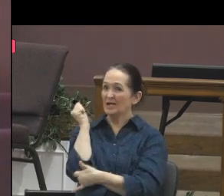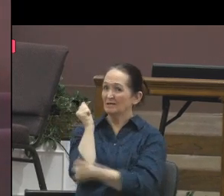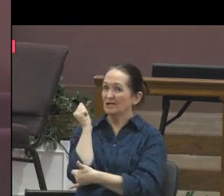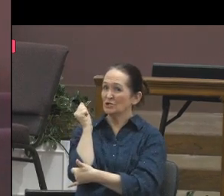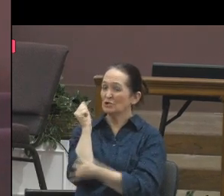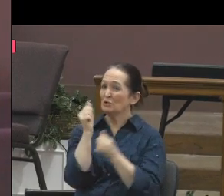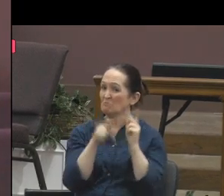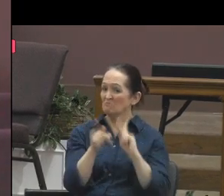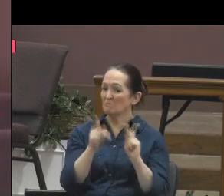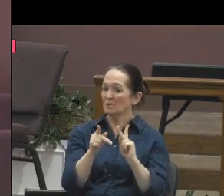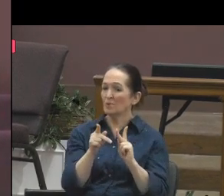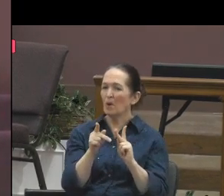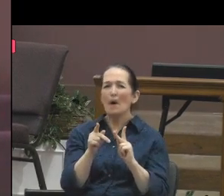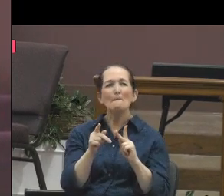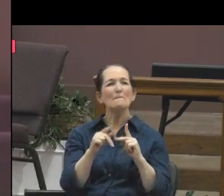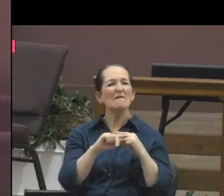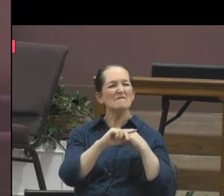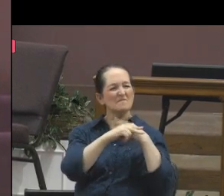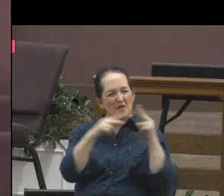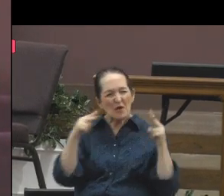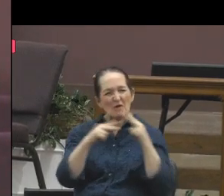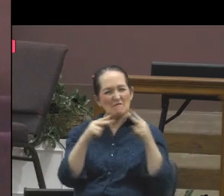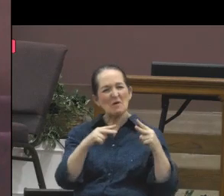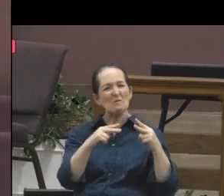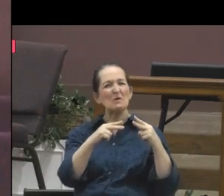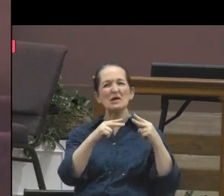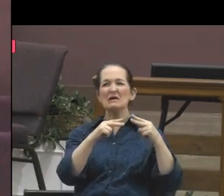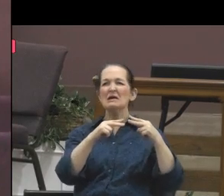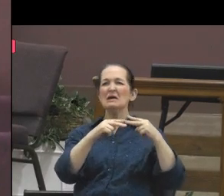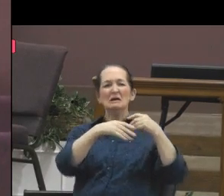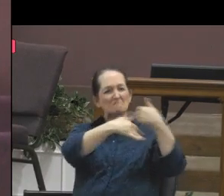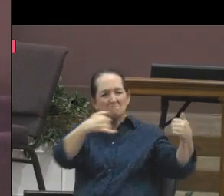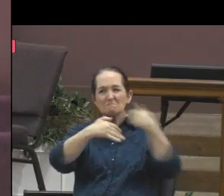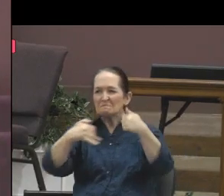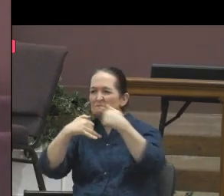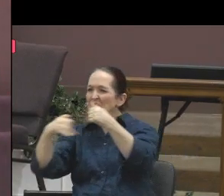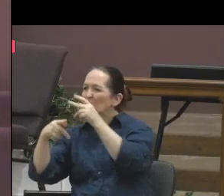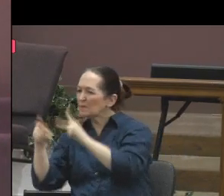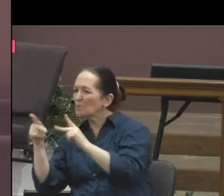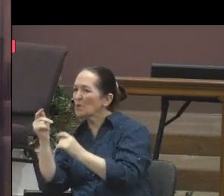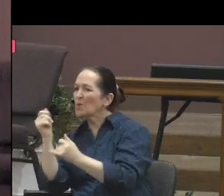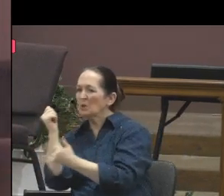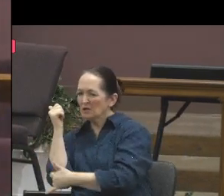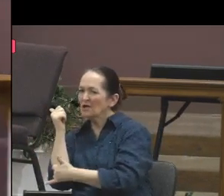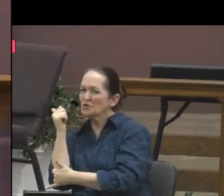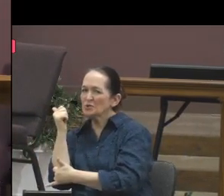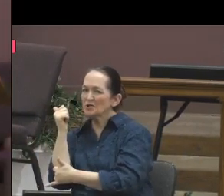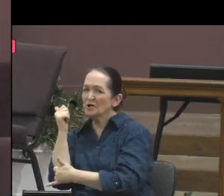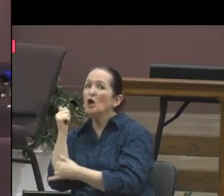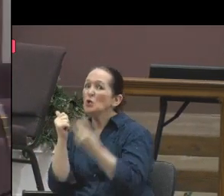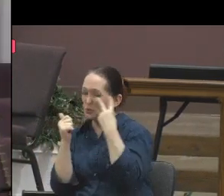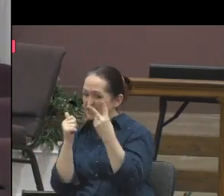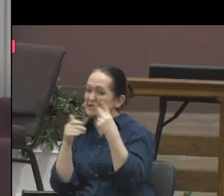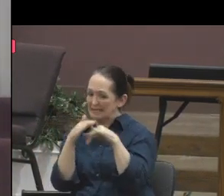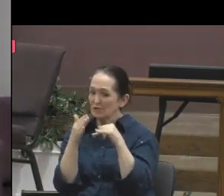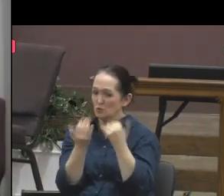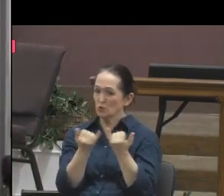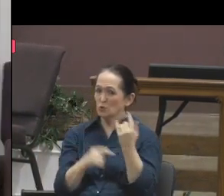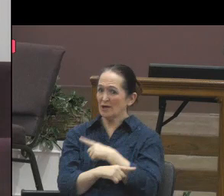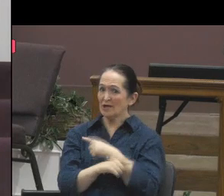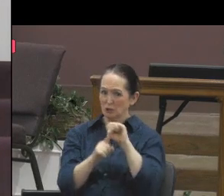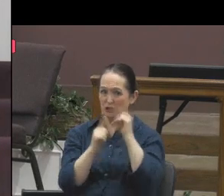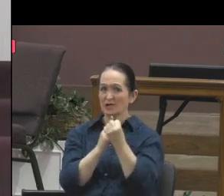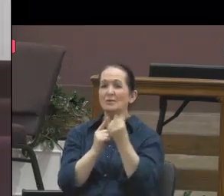very, very divided people as a nation. So much so that you see it in today's society. You see it in